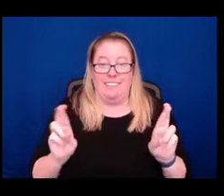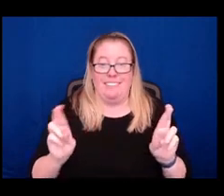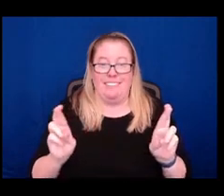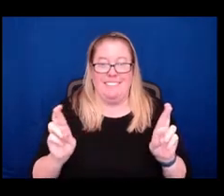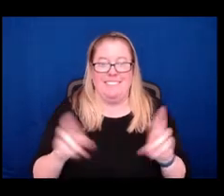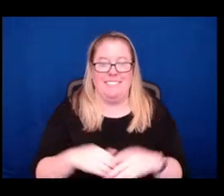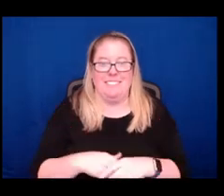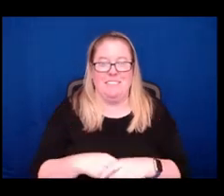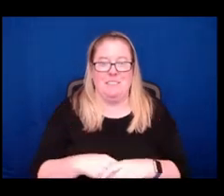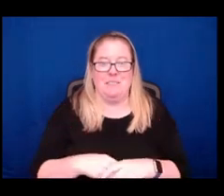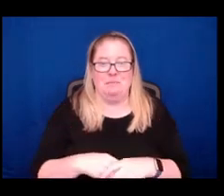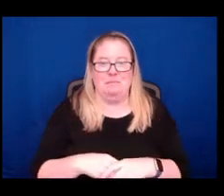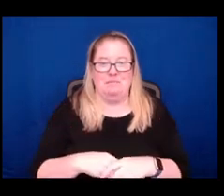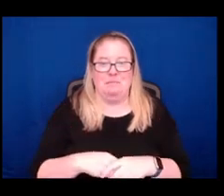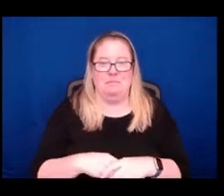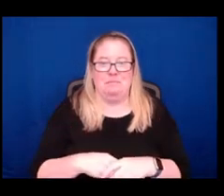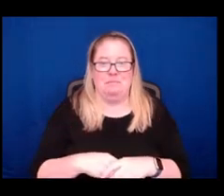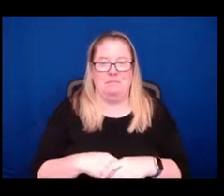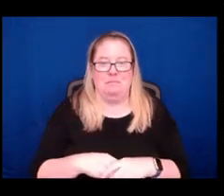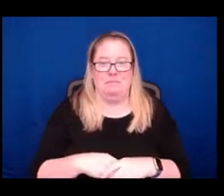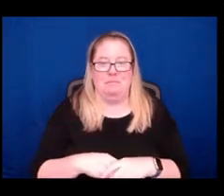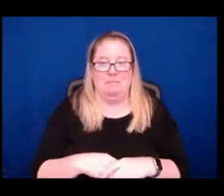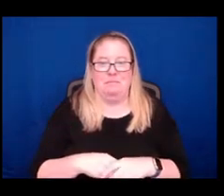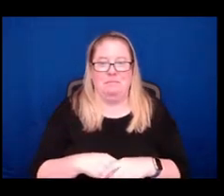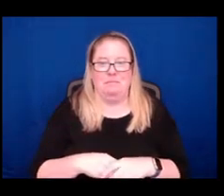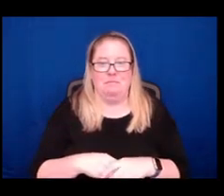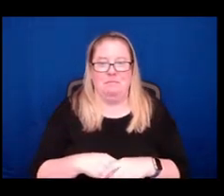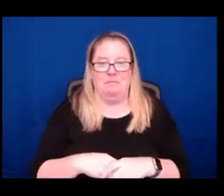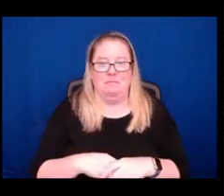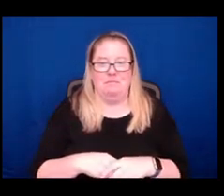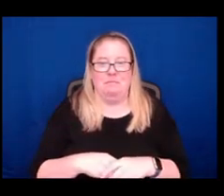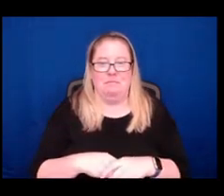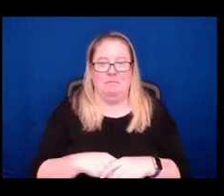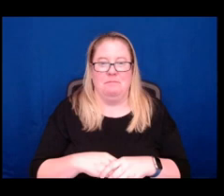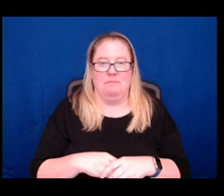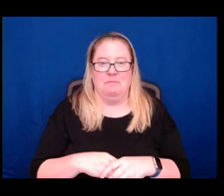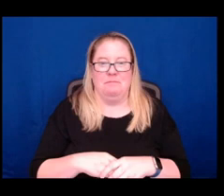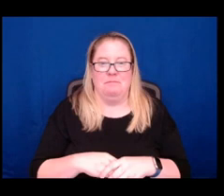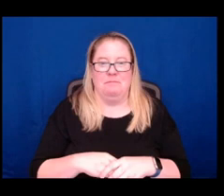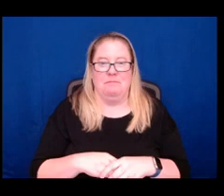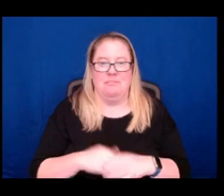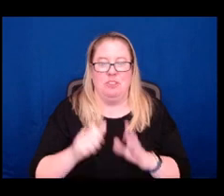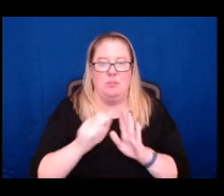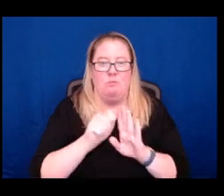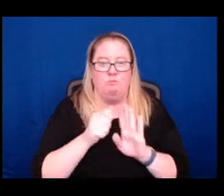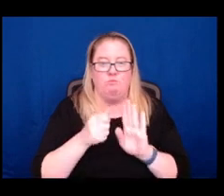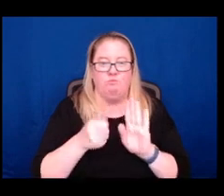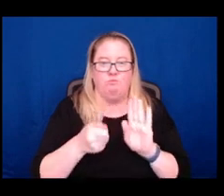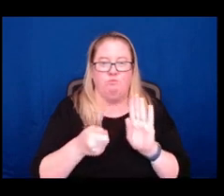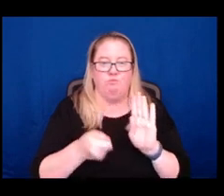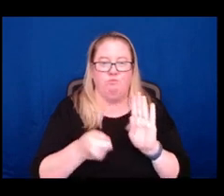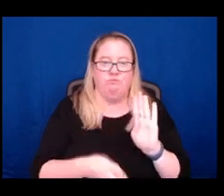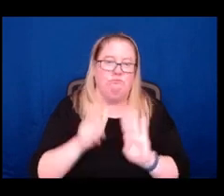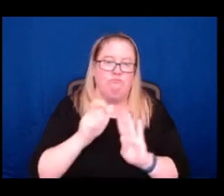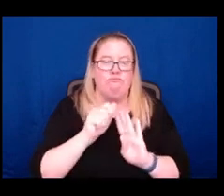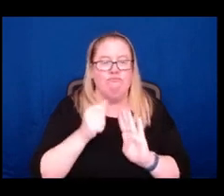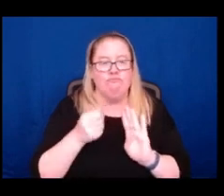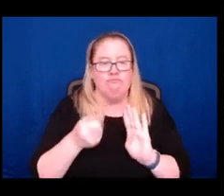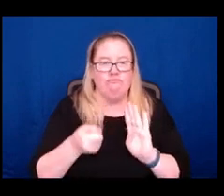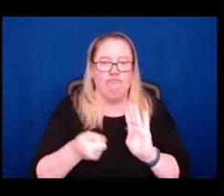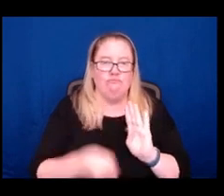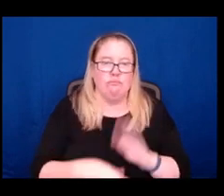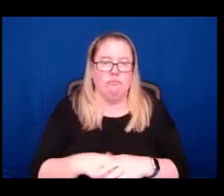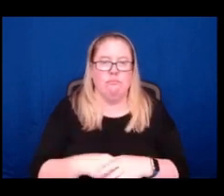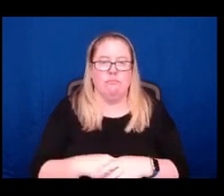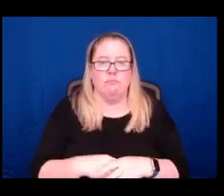And just take the flesh right off like this.